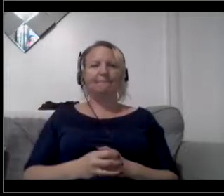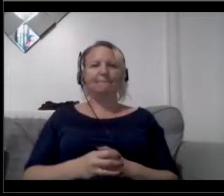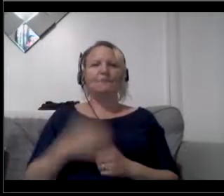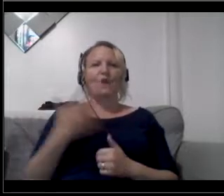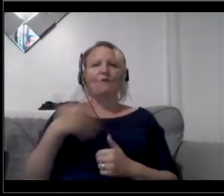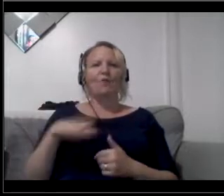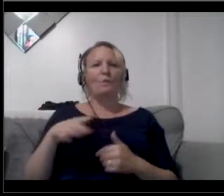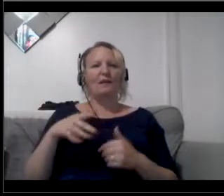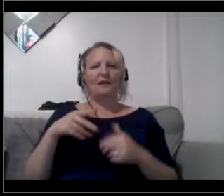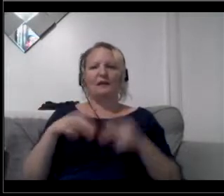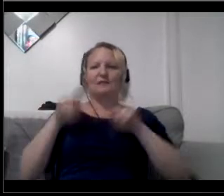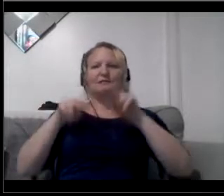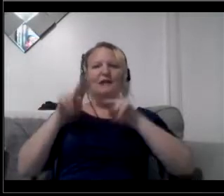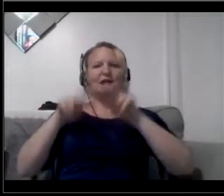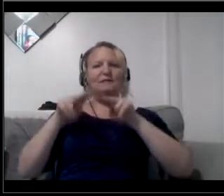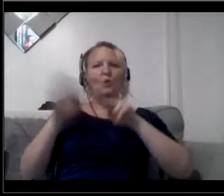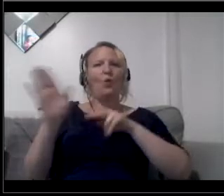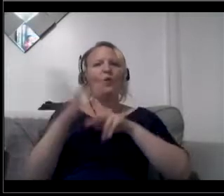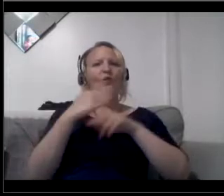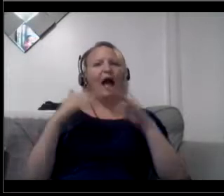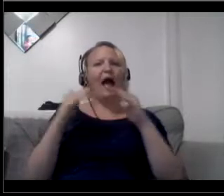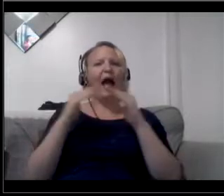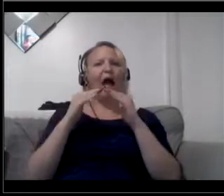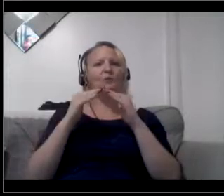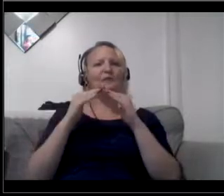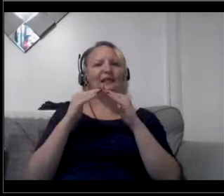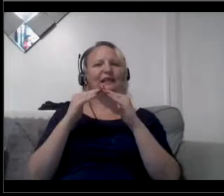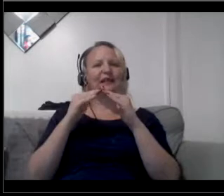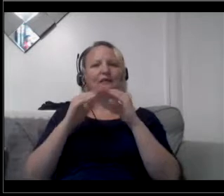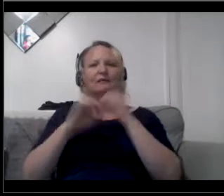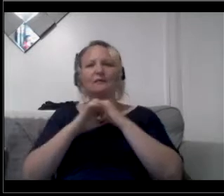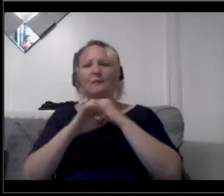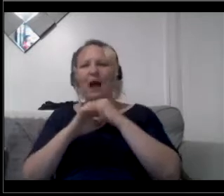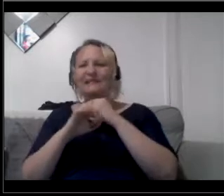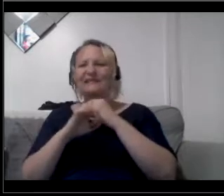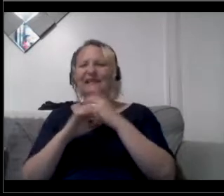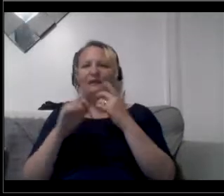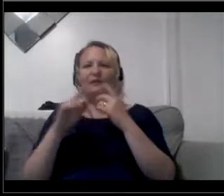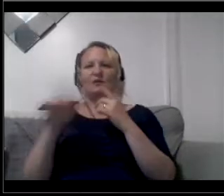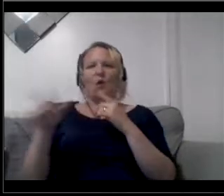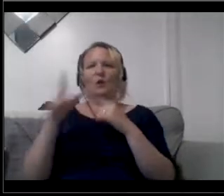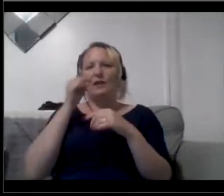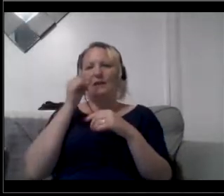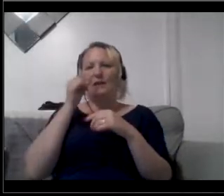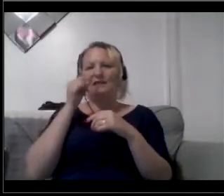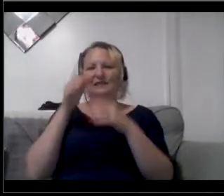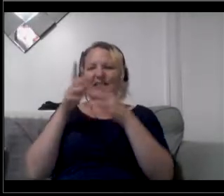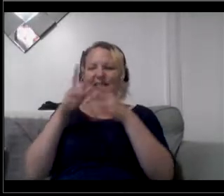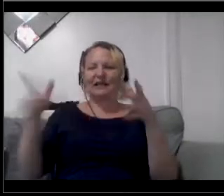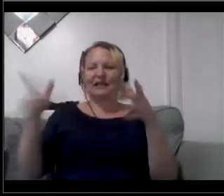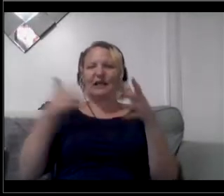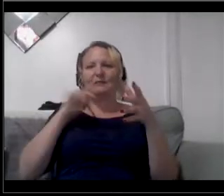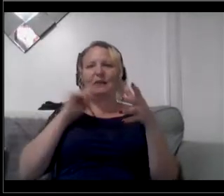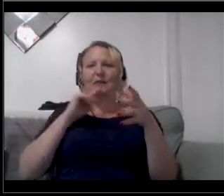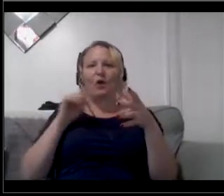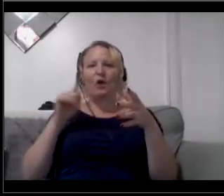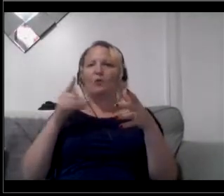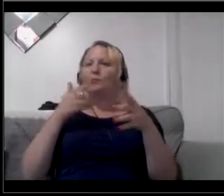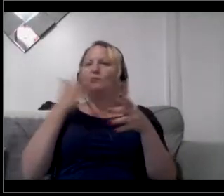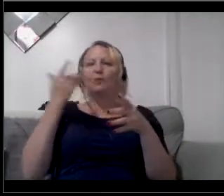local housing market, and there is sufficient capacity for those workers who aren't from the local area